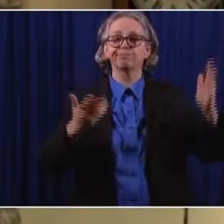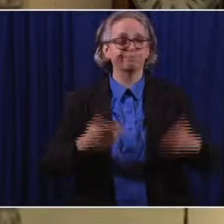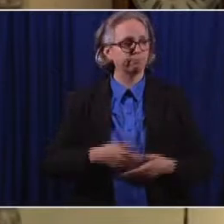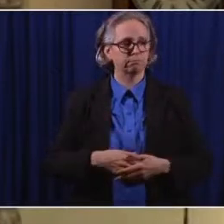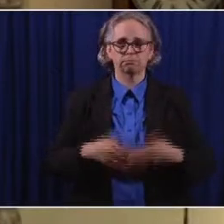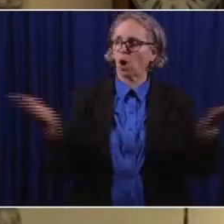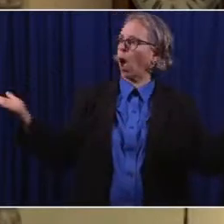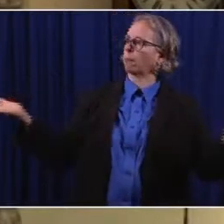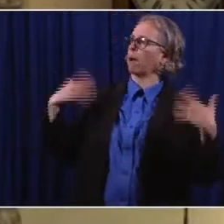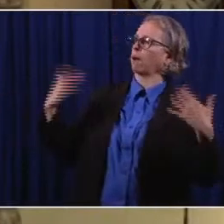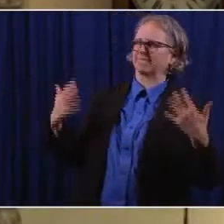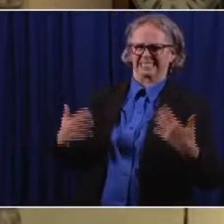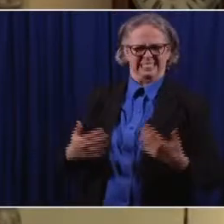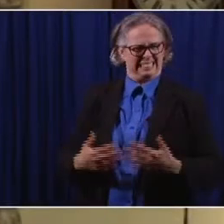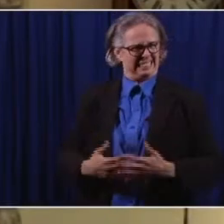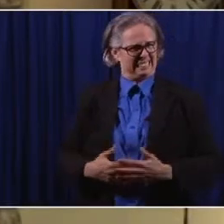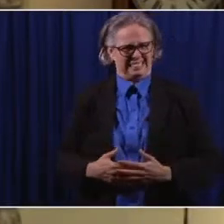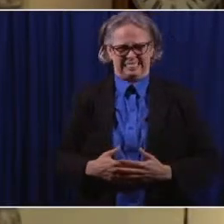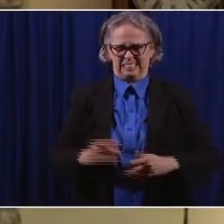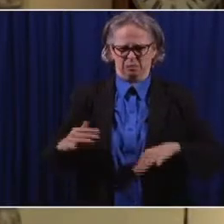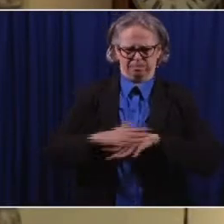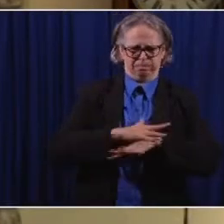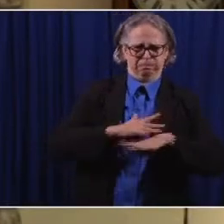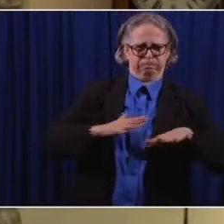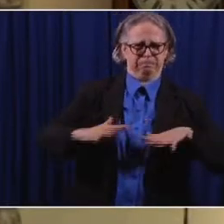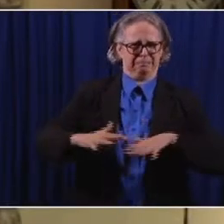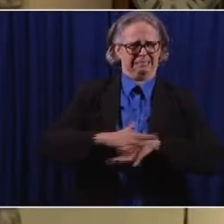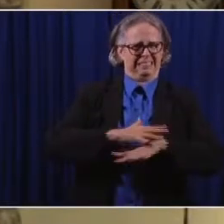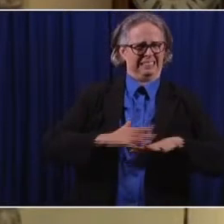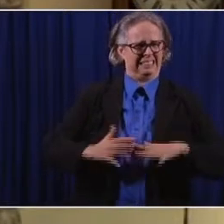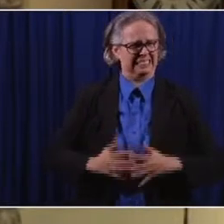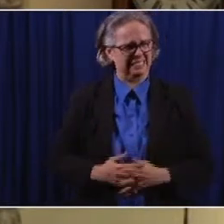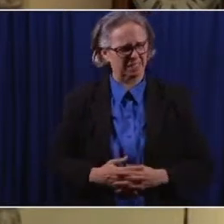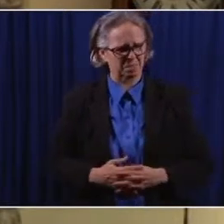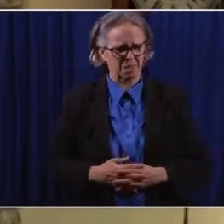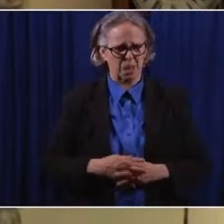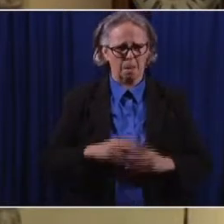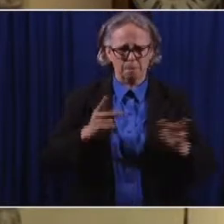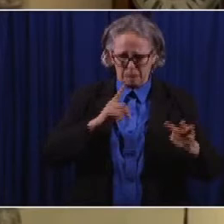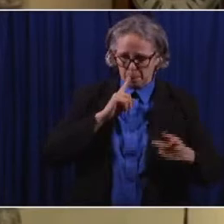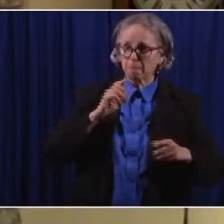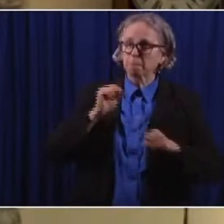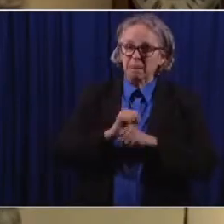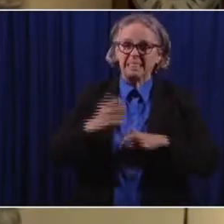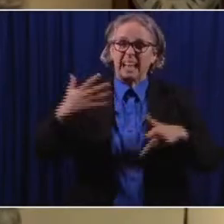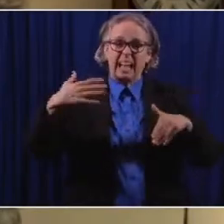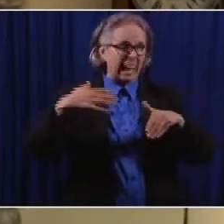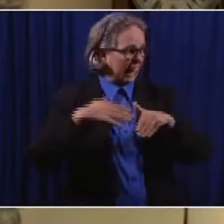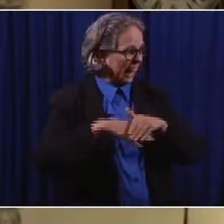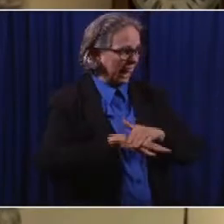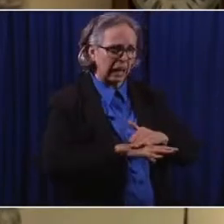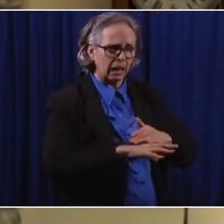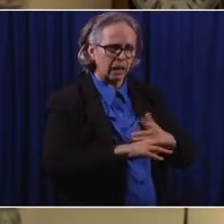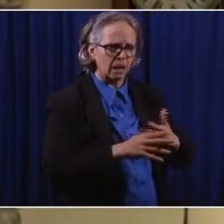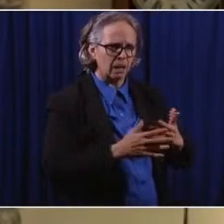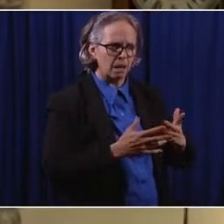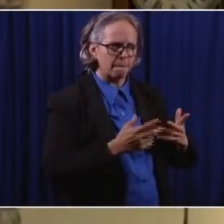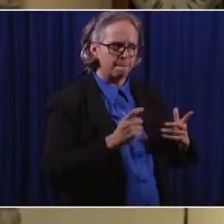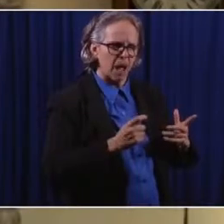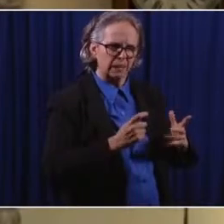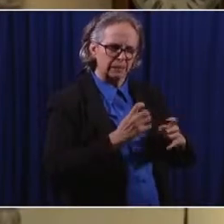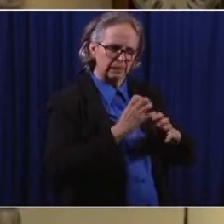nursing home to visit, when we get to the point where they're physically going inside, again, it's going to even be more careful, more important that they